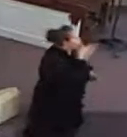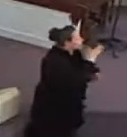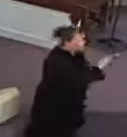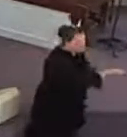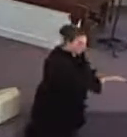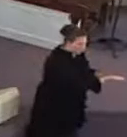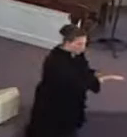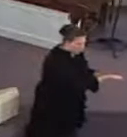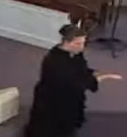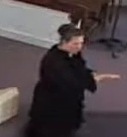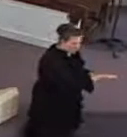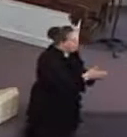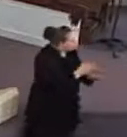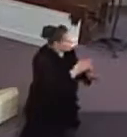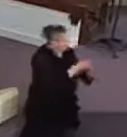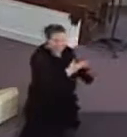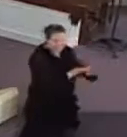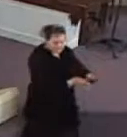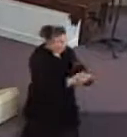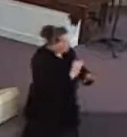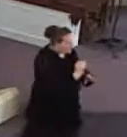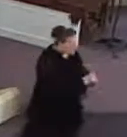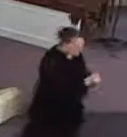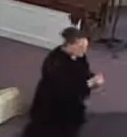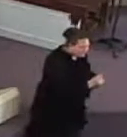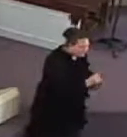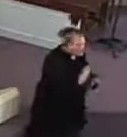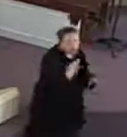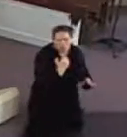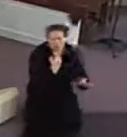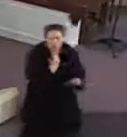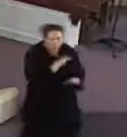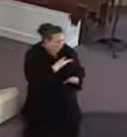Now, we know that they didn't die that instant or we wouldn't be here.